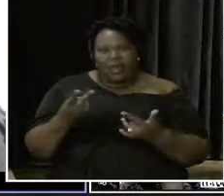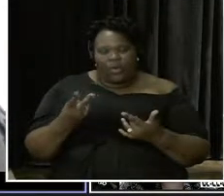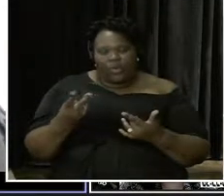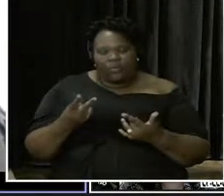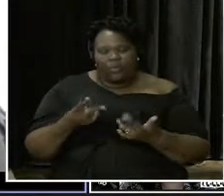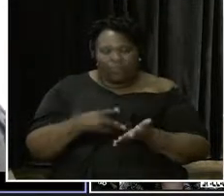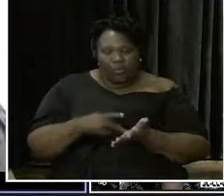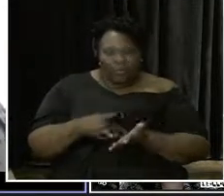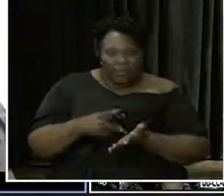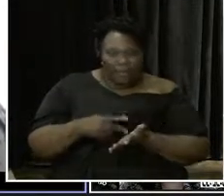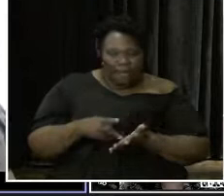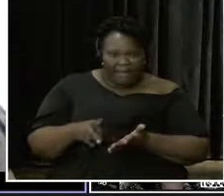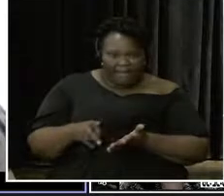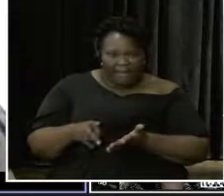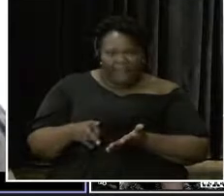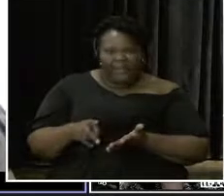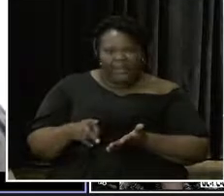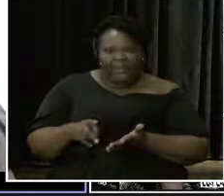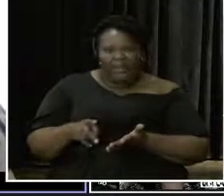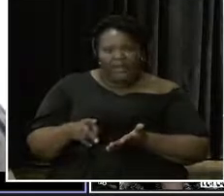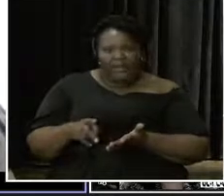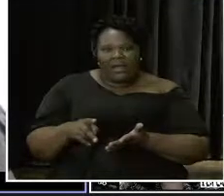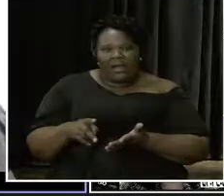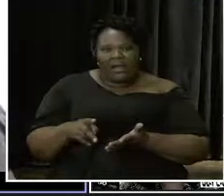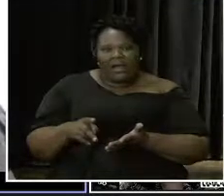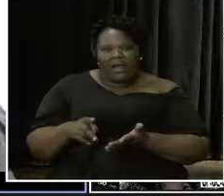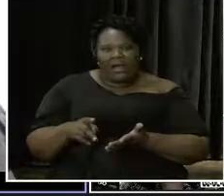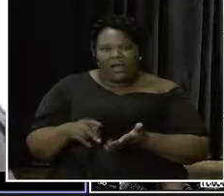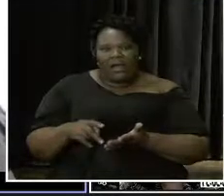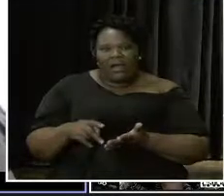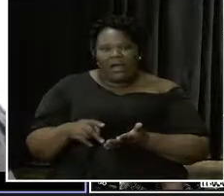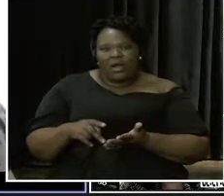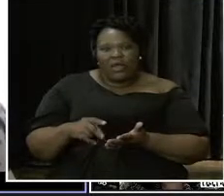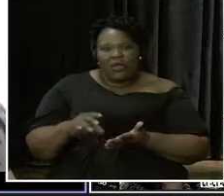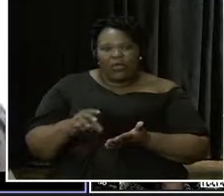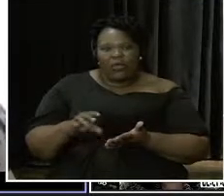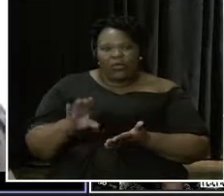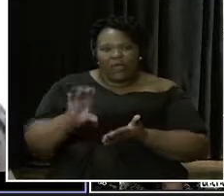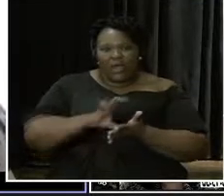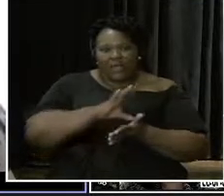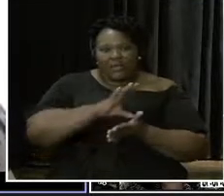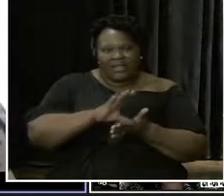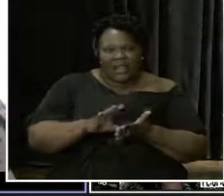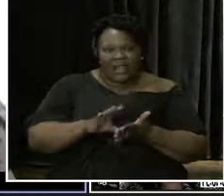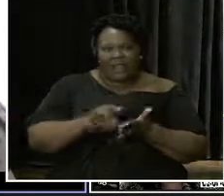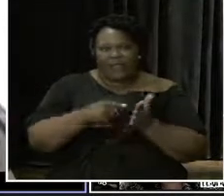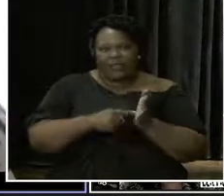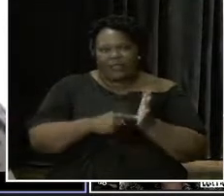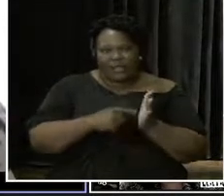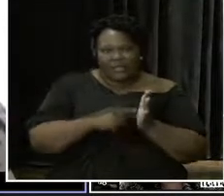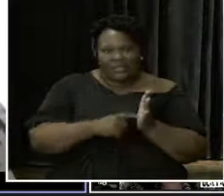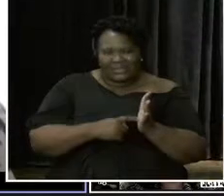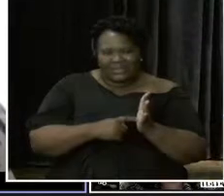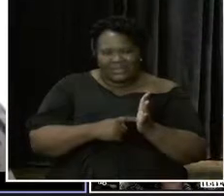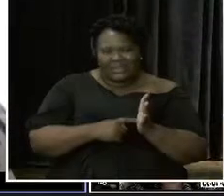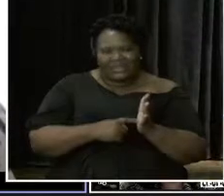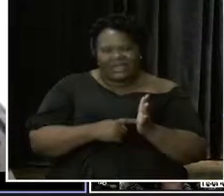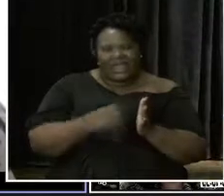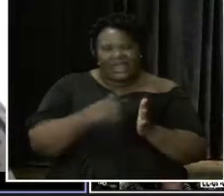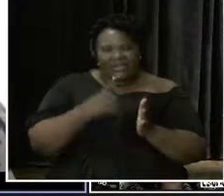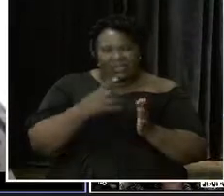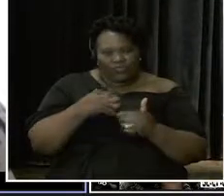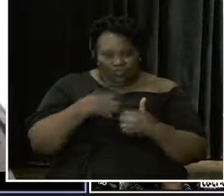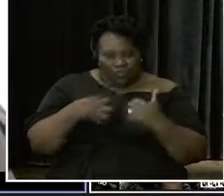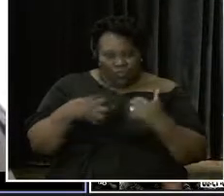of debtors, which effectively means that we are writing off debt, is something that is very worrying